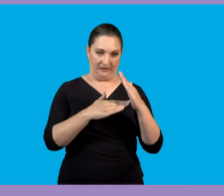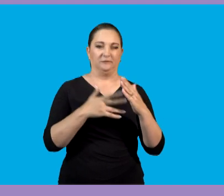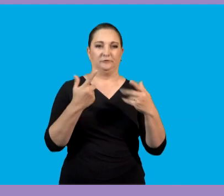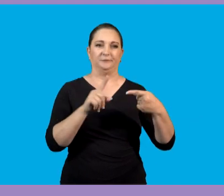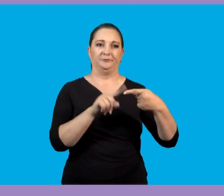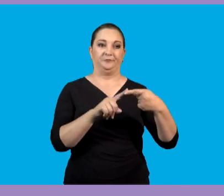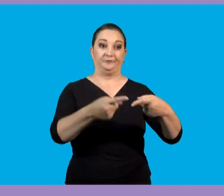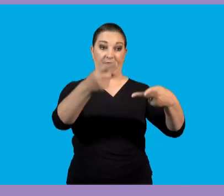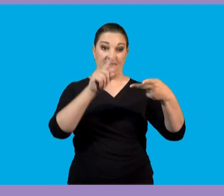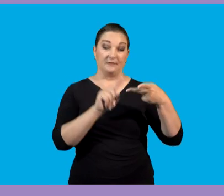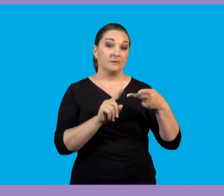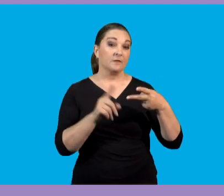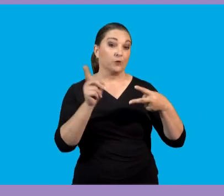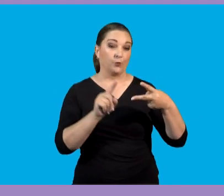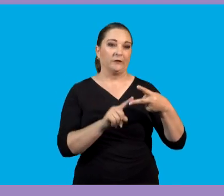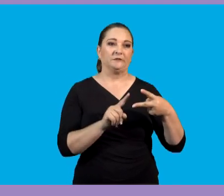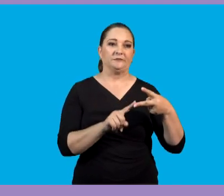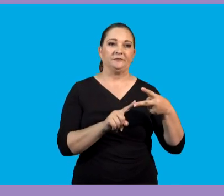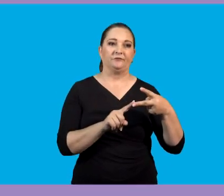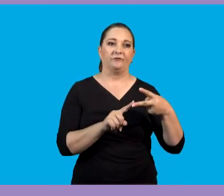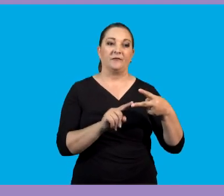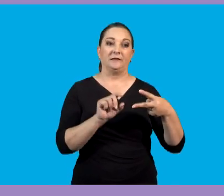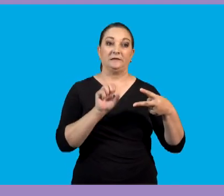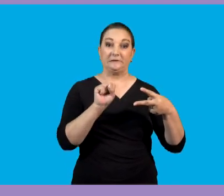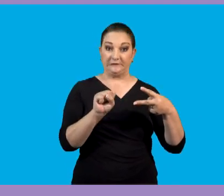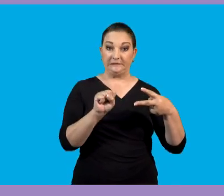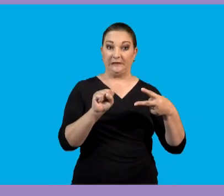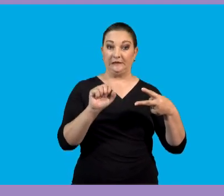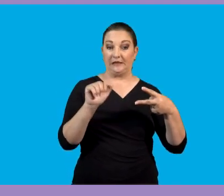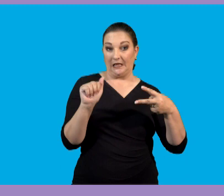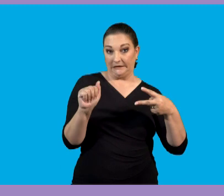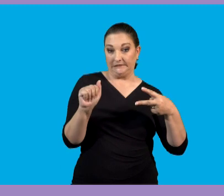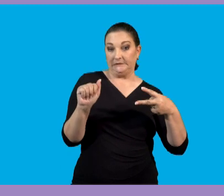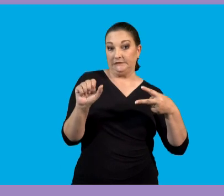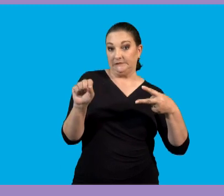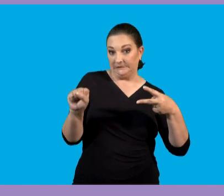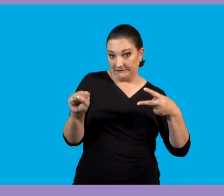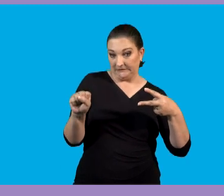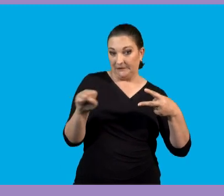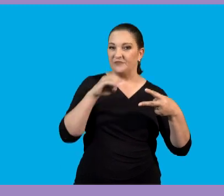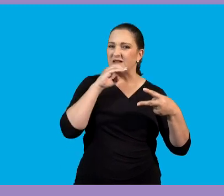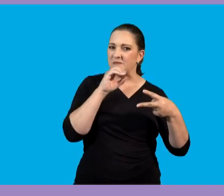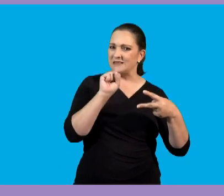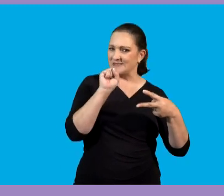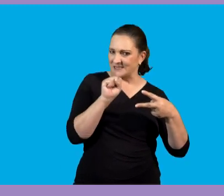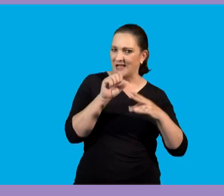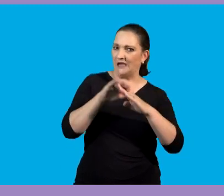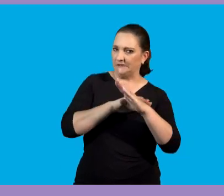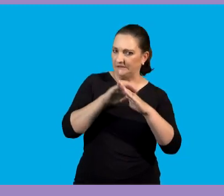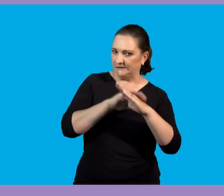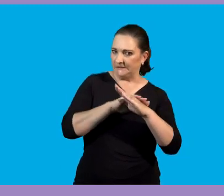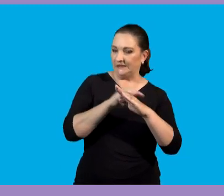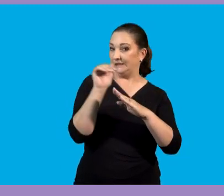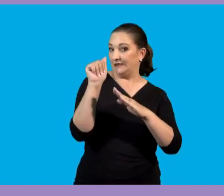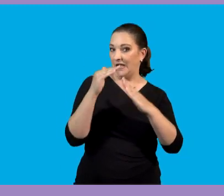sides. The second condition would be when we have a side, an angle, and another